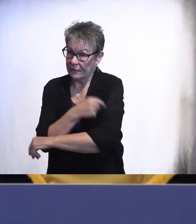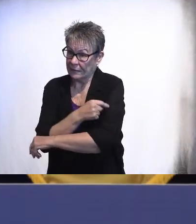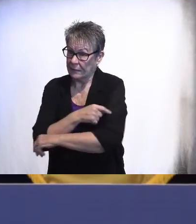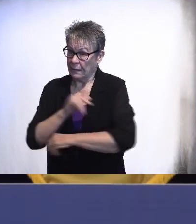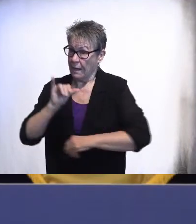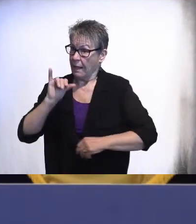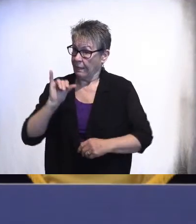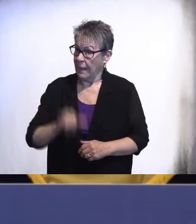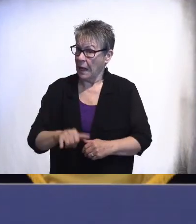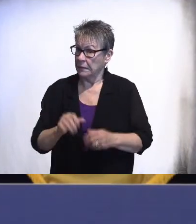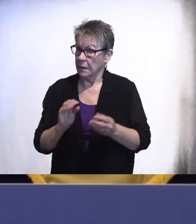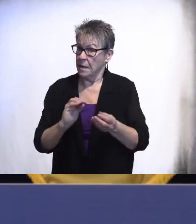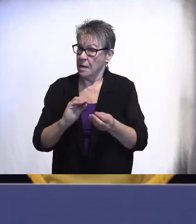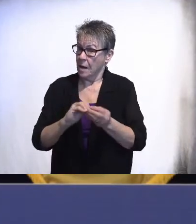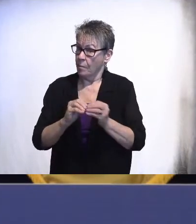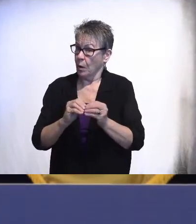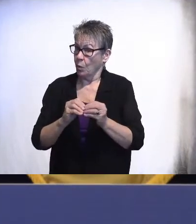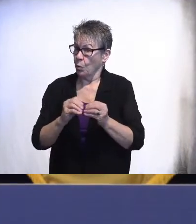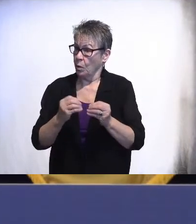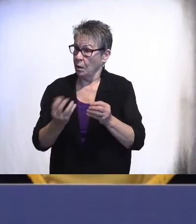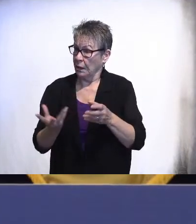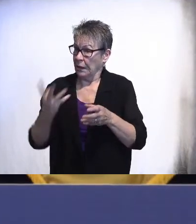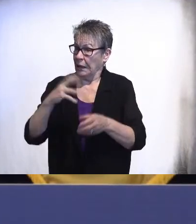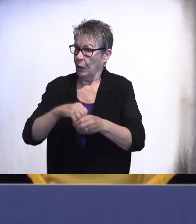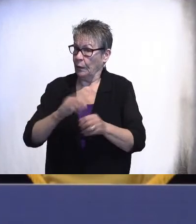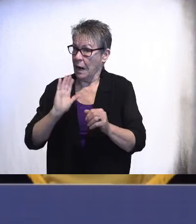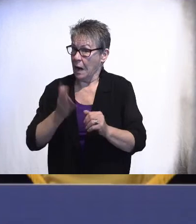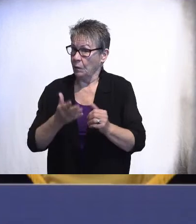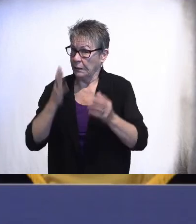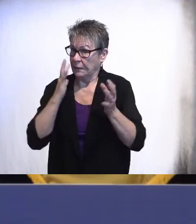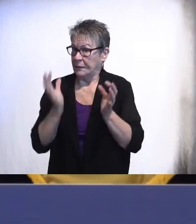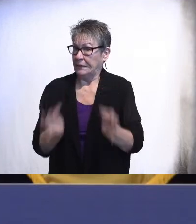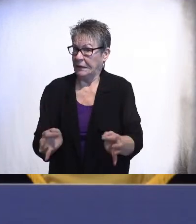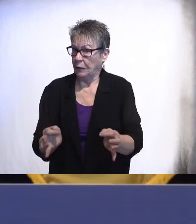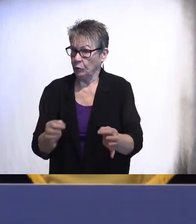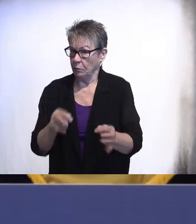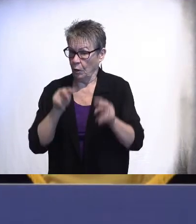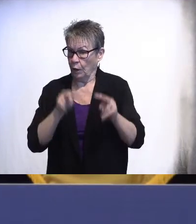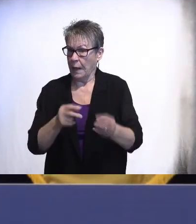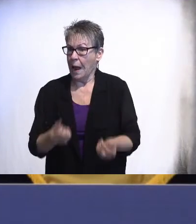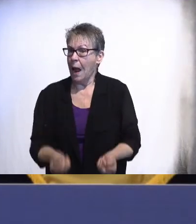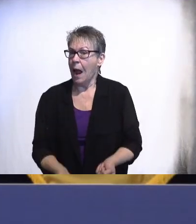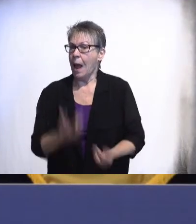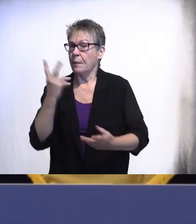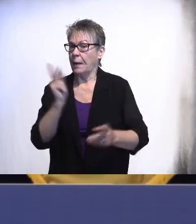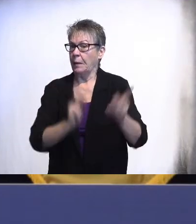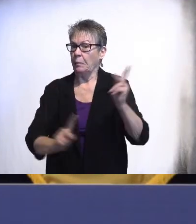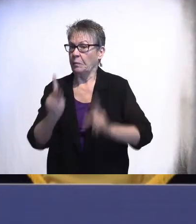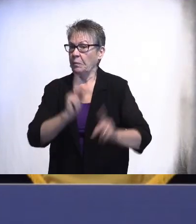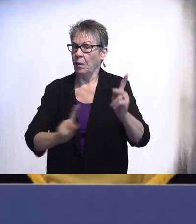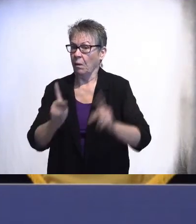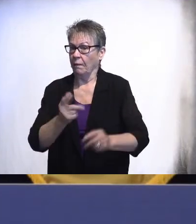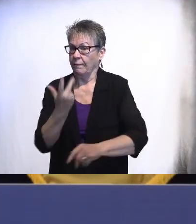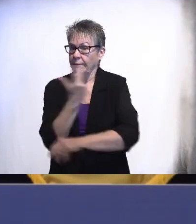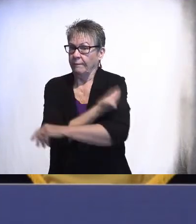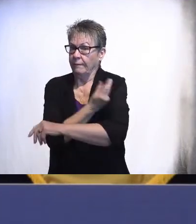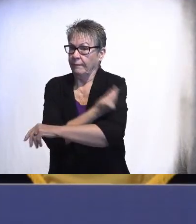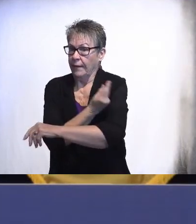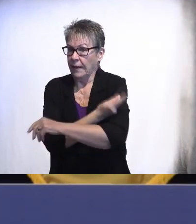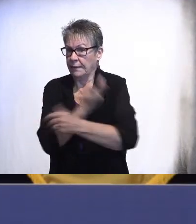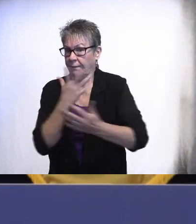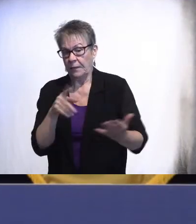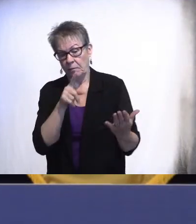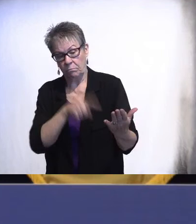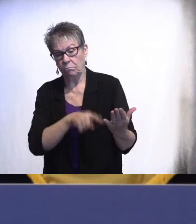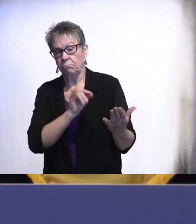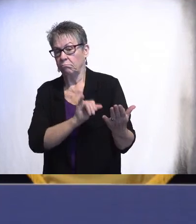but it's one of many. And it's not just progress, where we know we need to make more, but it is also